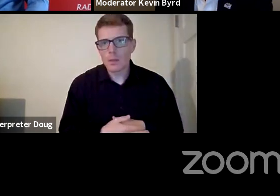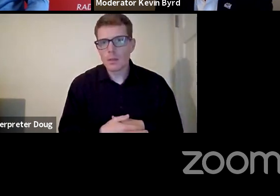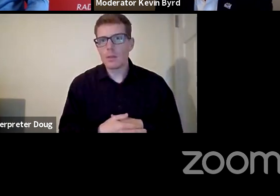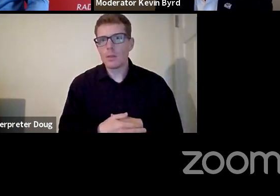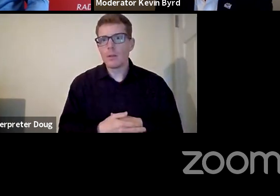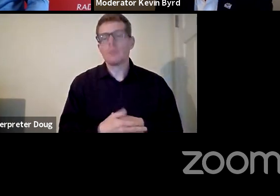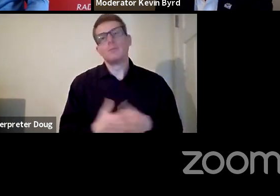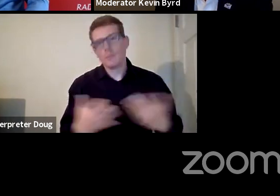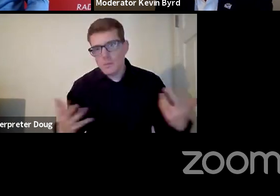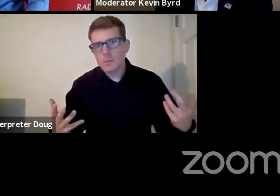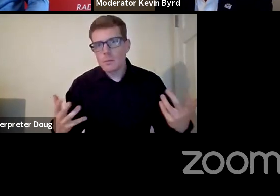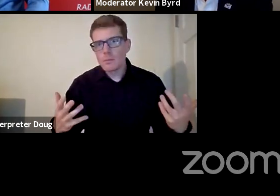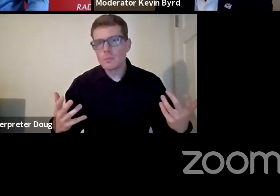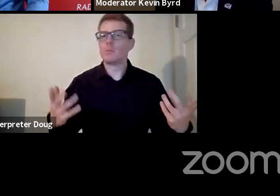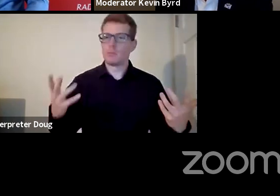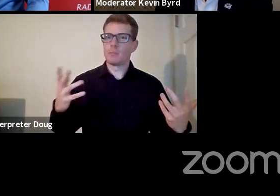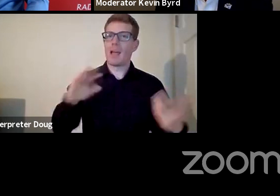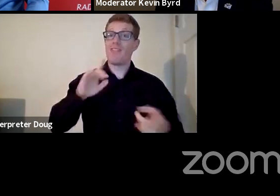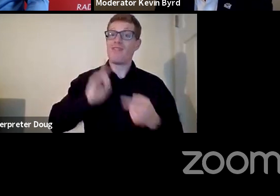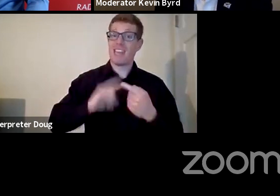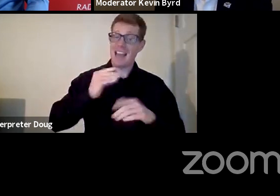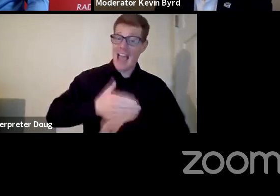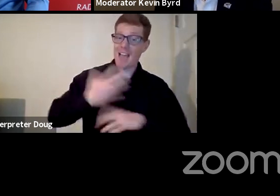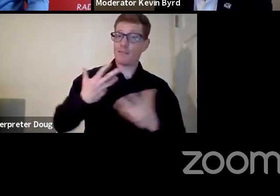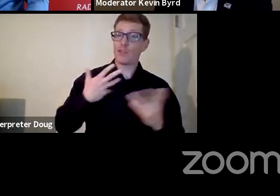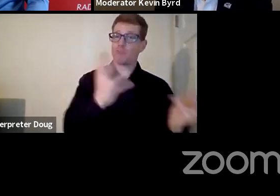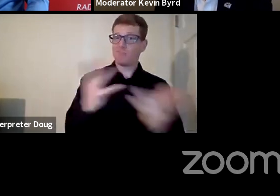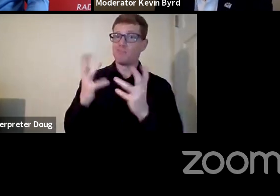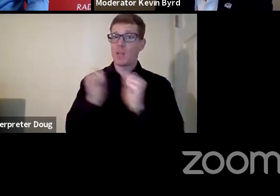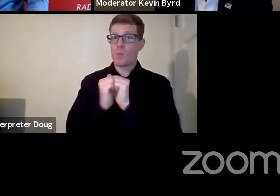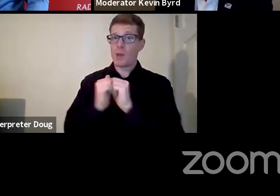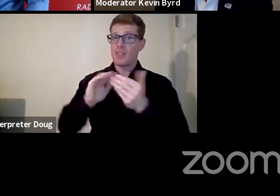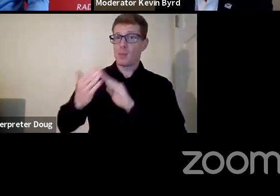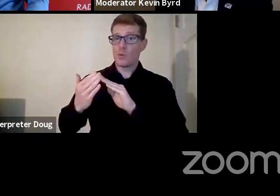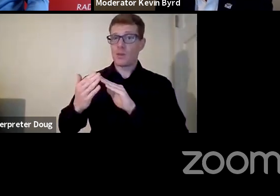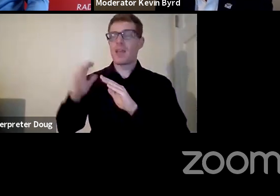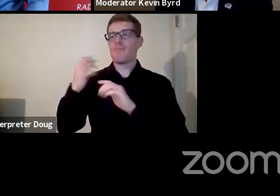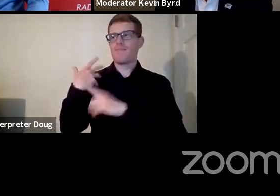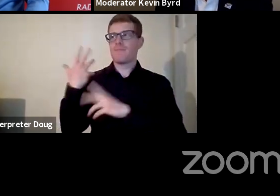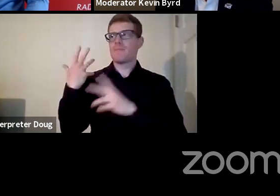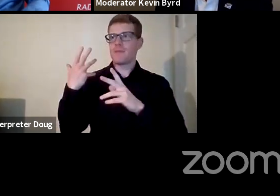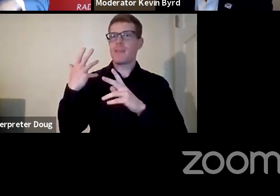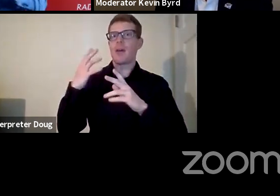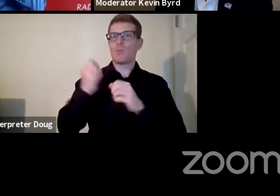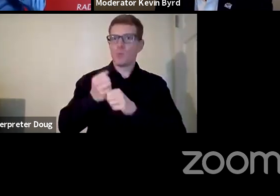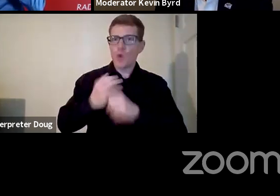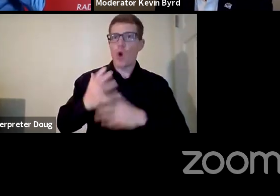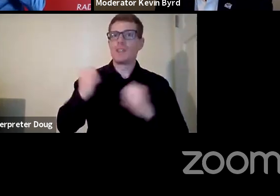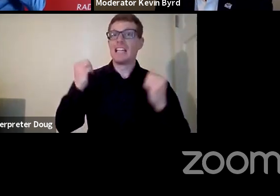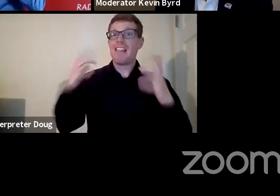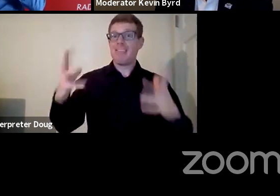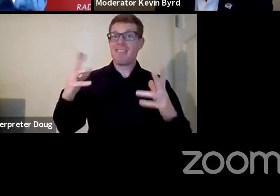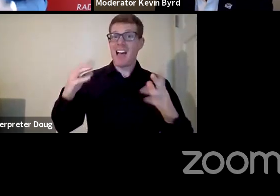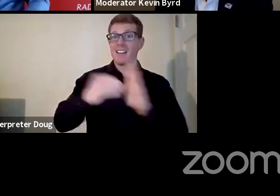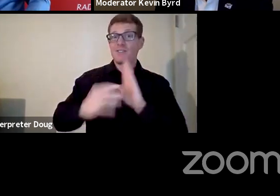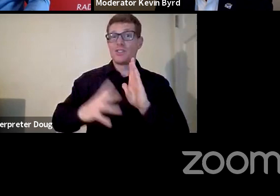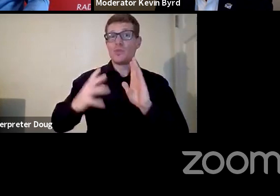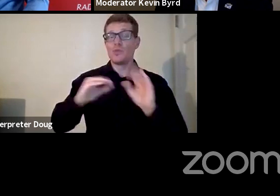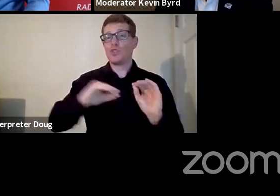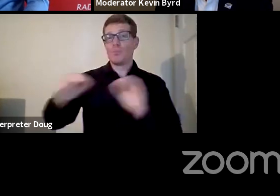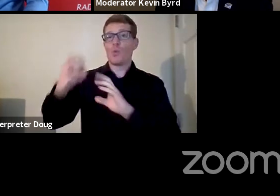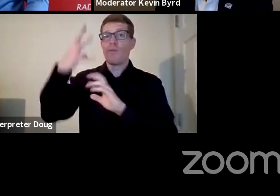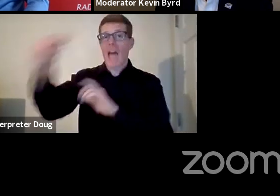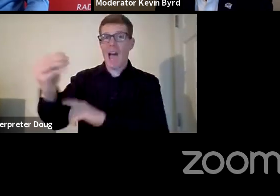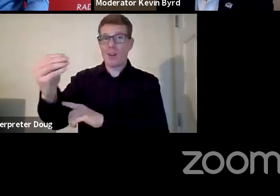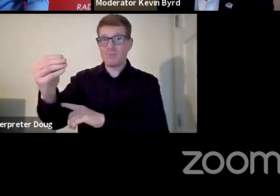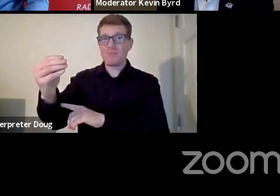much pressure, that would push so many students out into the community, that we would have created a problem in Blacksburg and the surrounding communities.